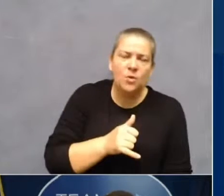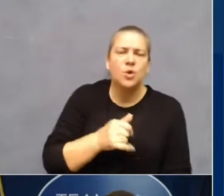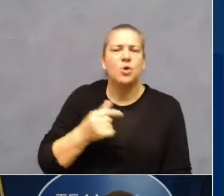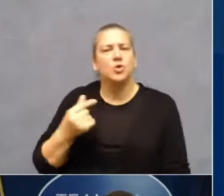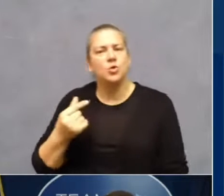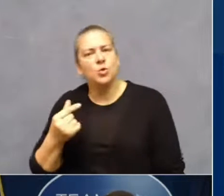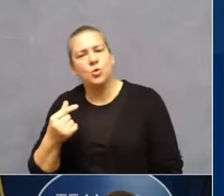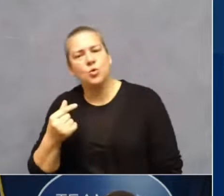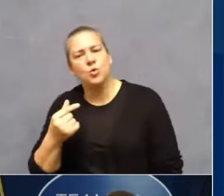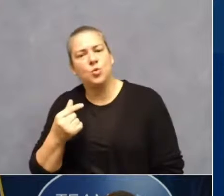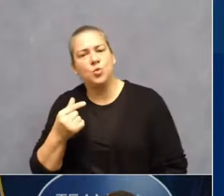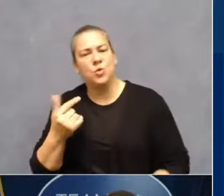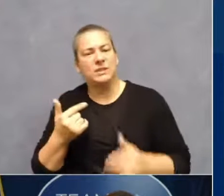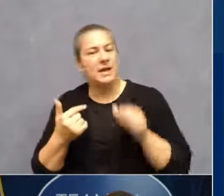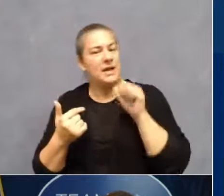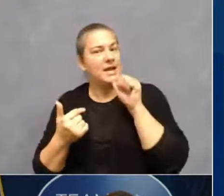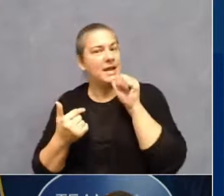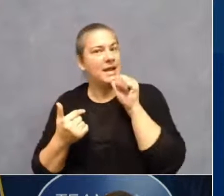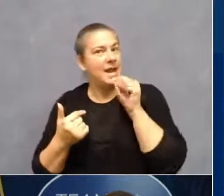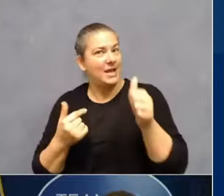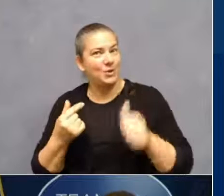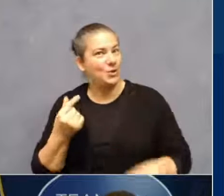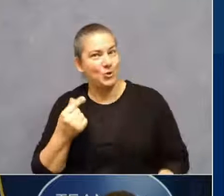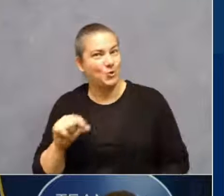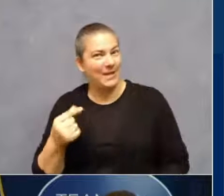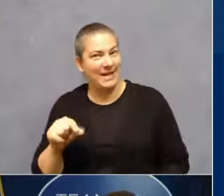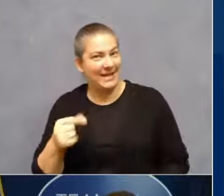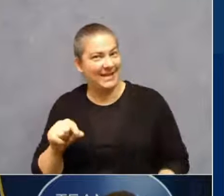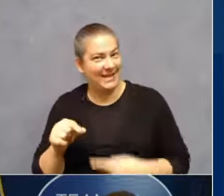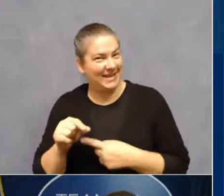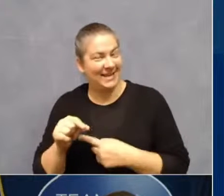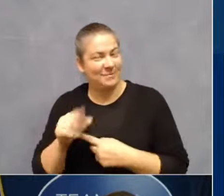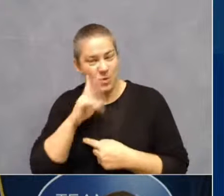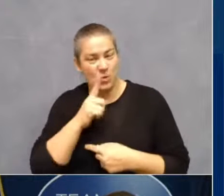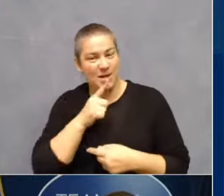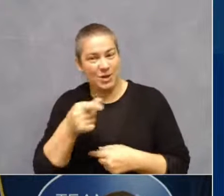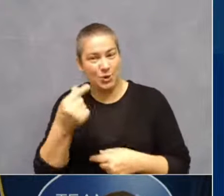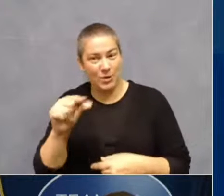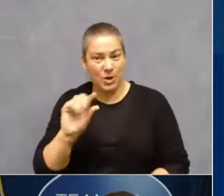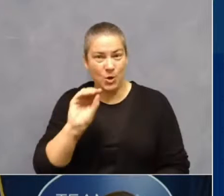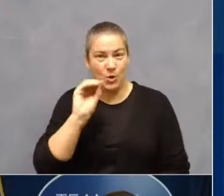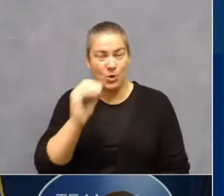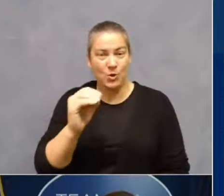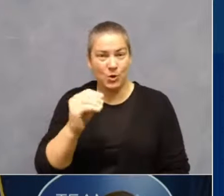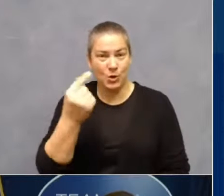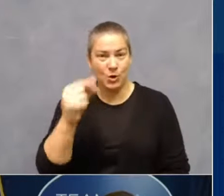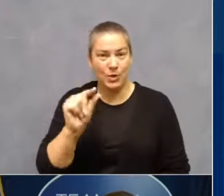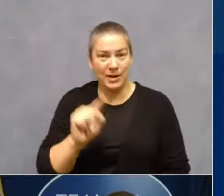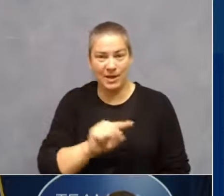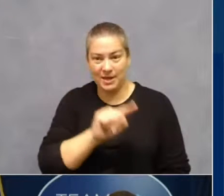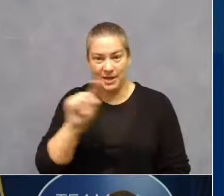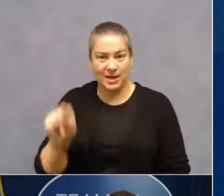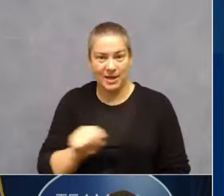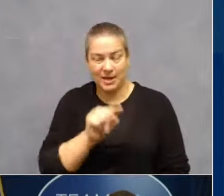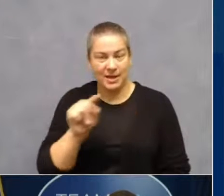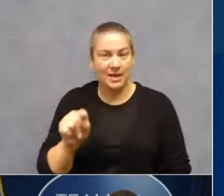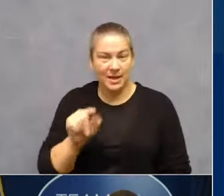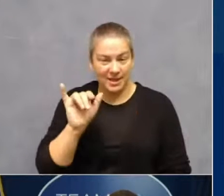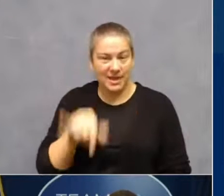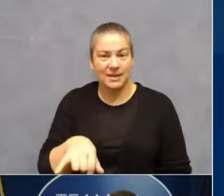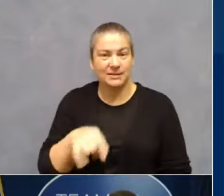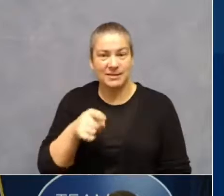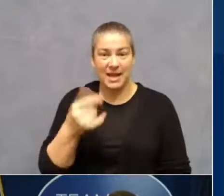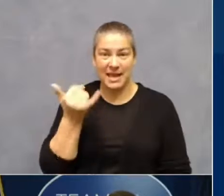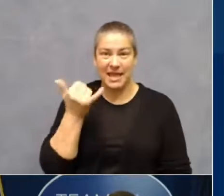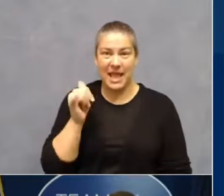not green. Because currently we have 0 green counties, and this has got to be one of the lowest number of yellow counties we've